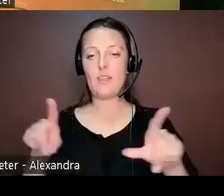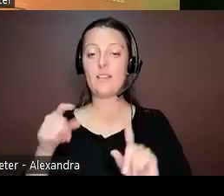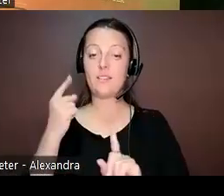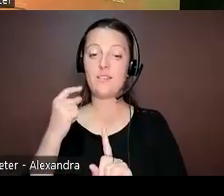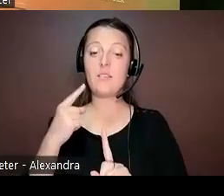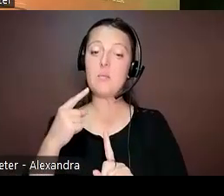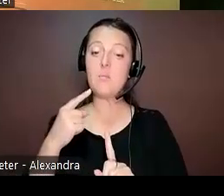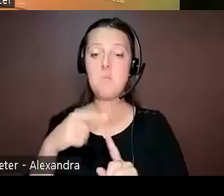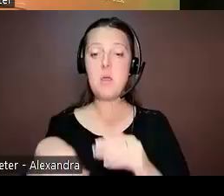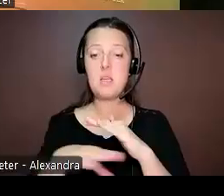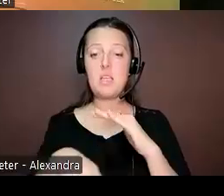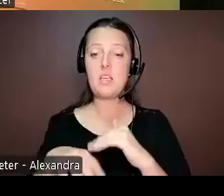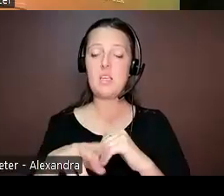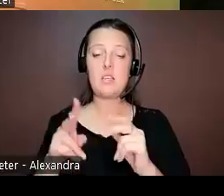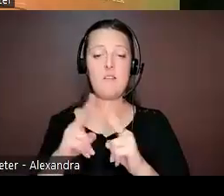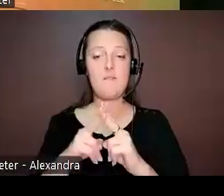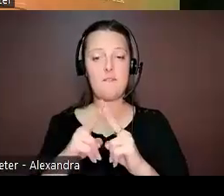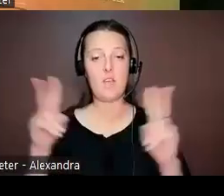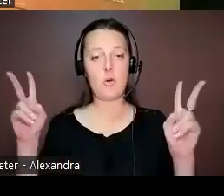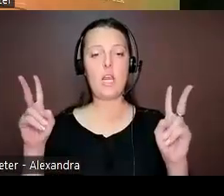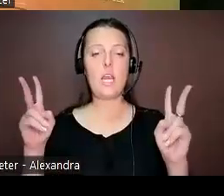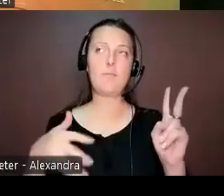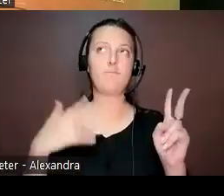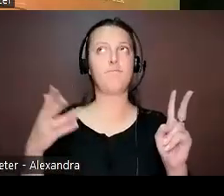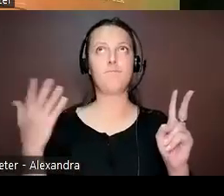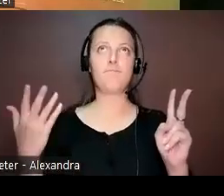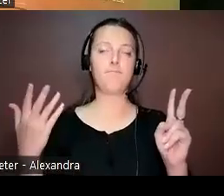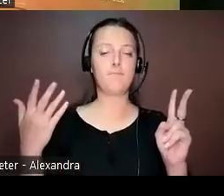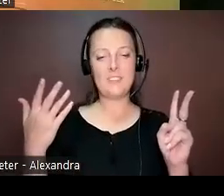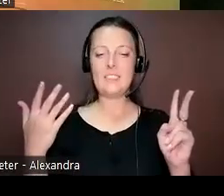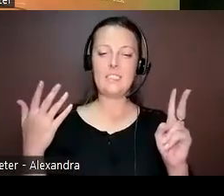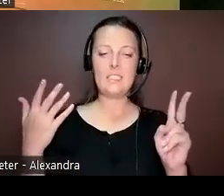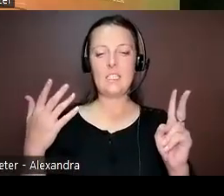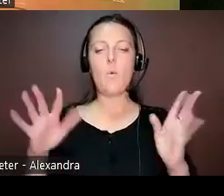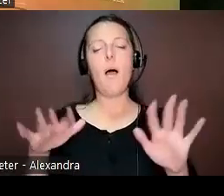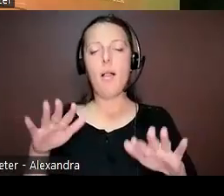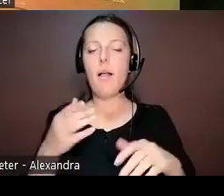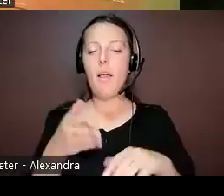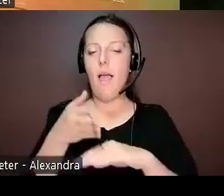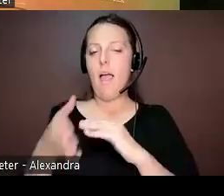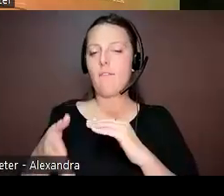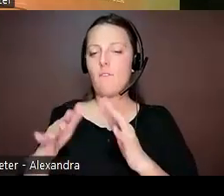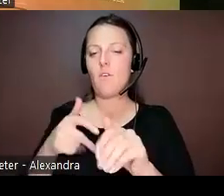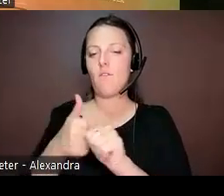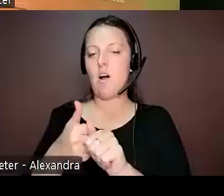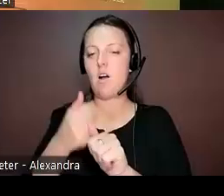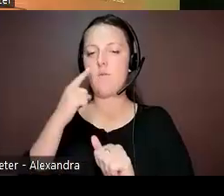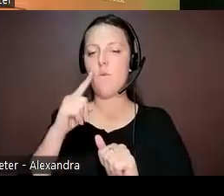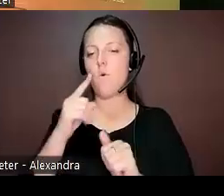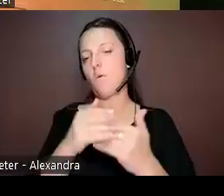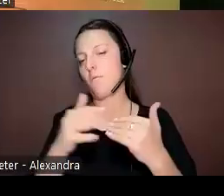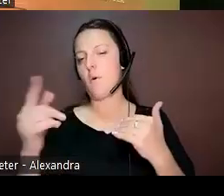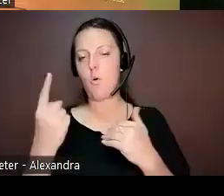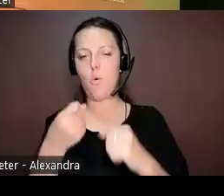In other words, that after doing this follow-up for about a year, there's no association whatsoever